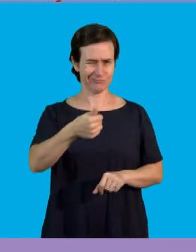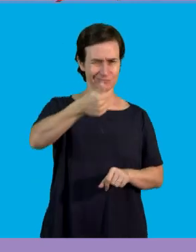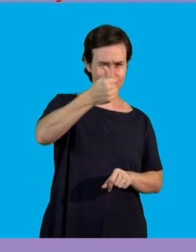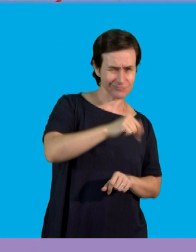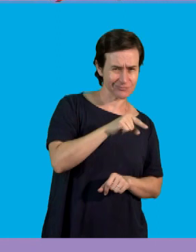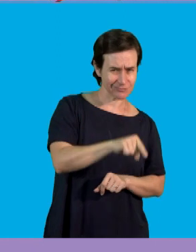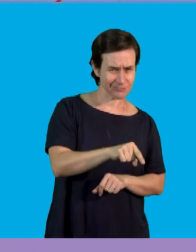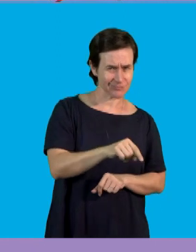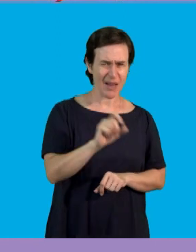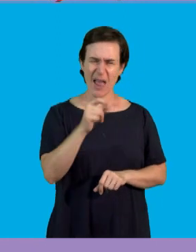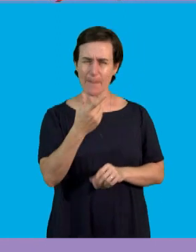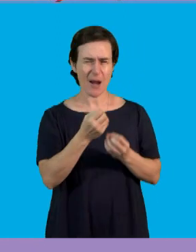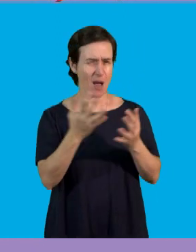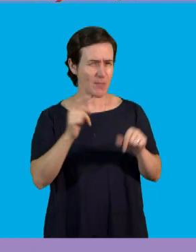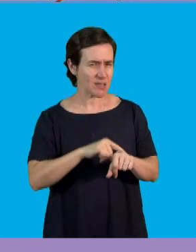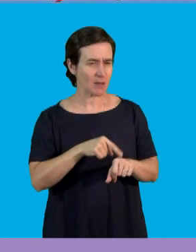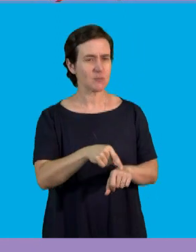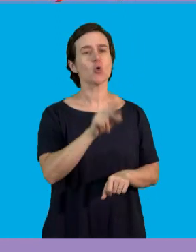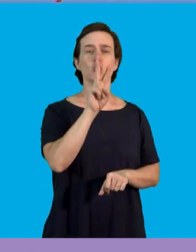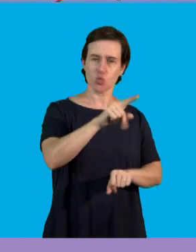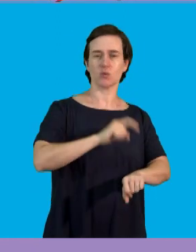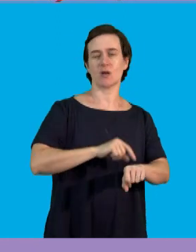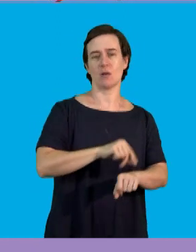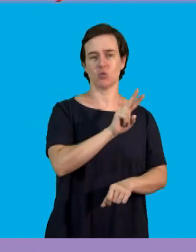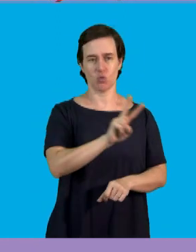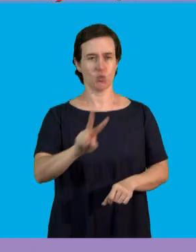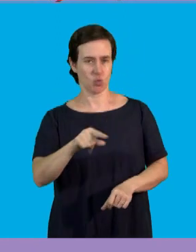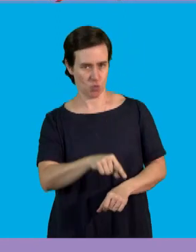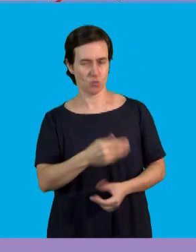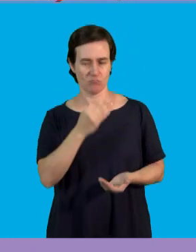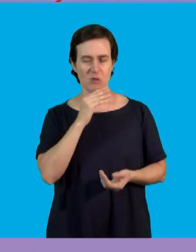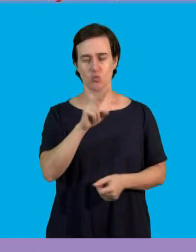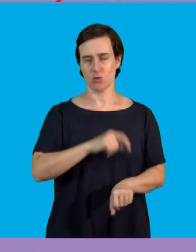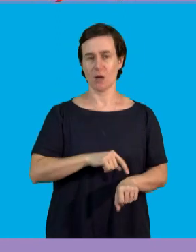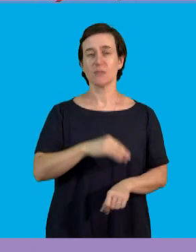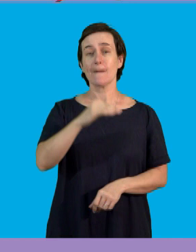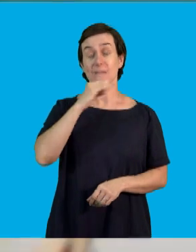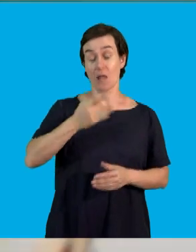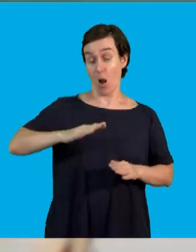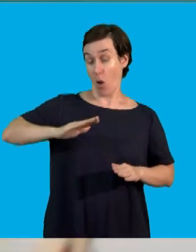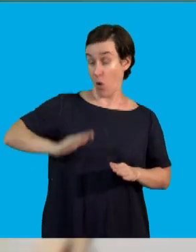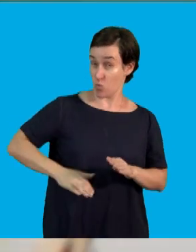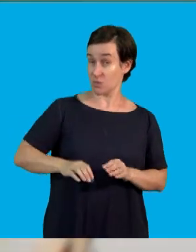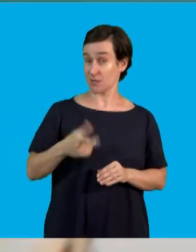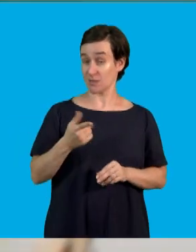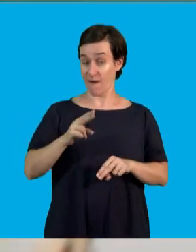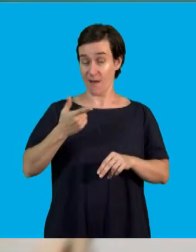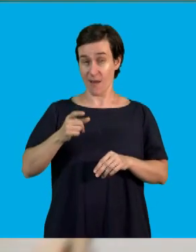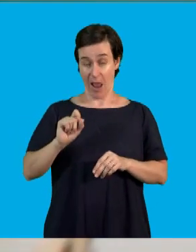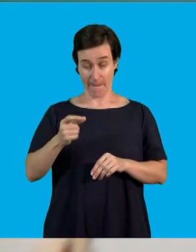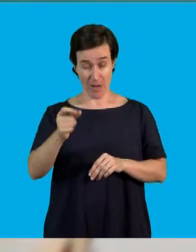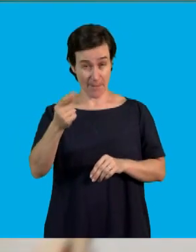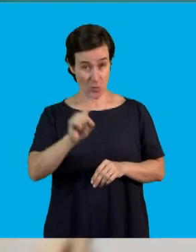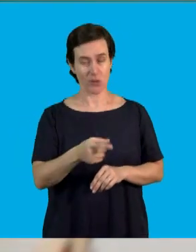times. And when we look at this list, the 2 also appears 2 times. So it seems here that the